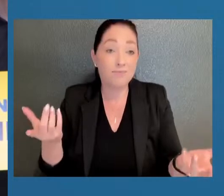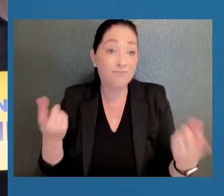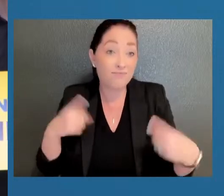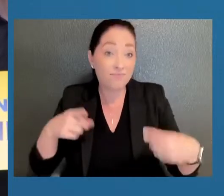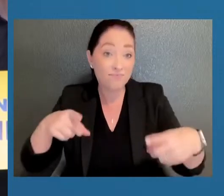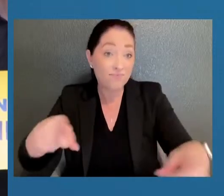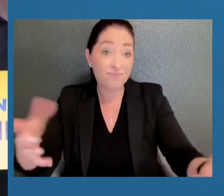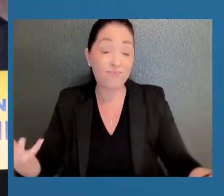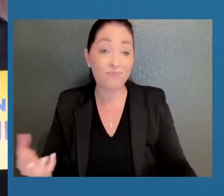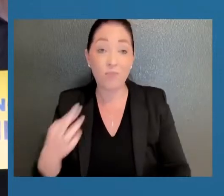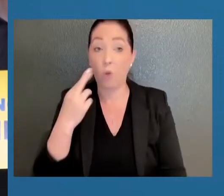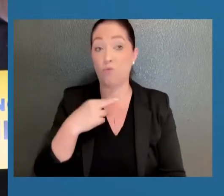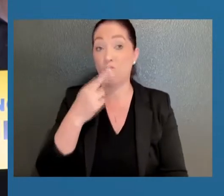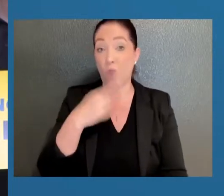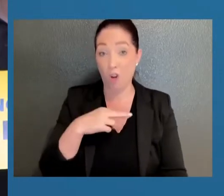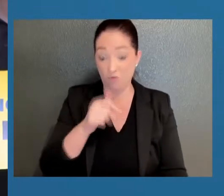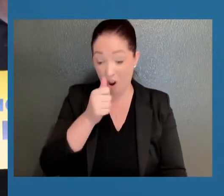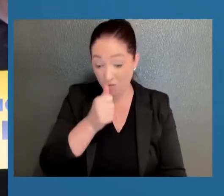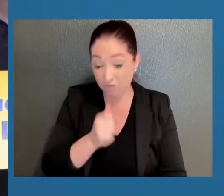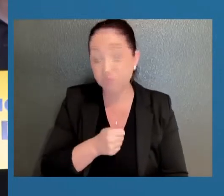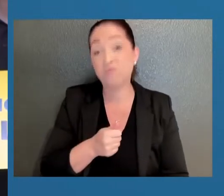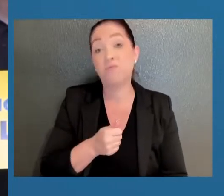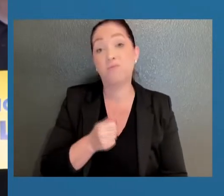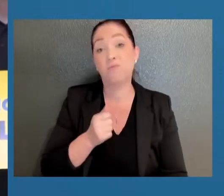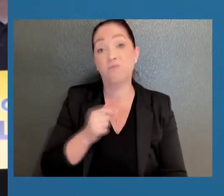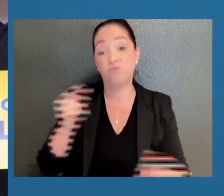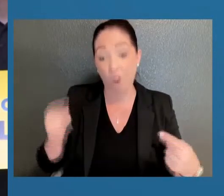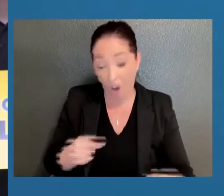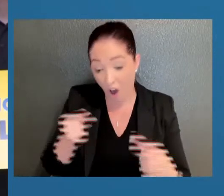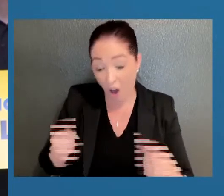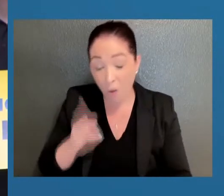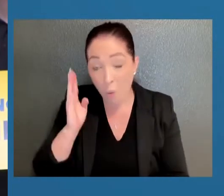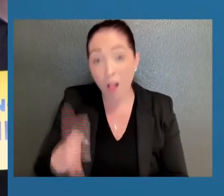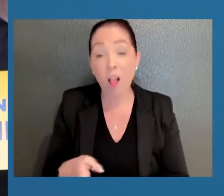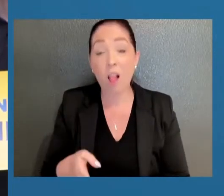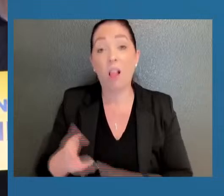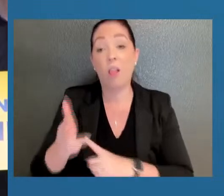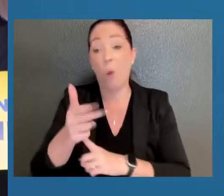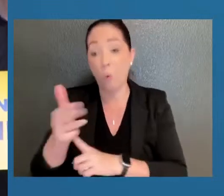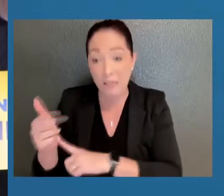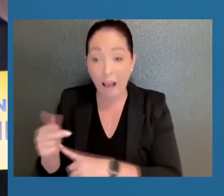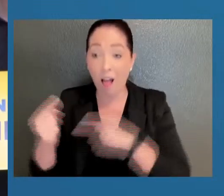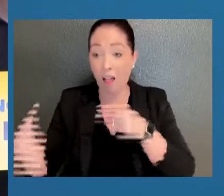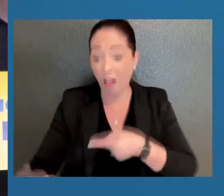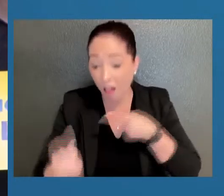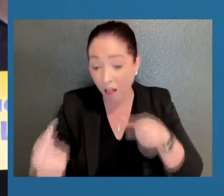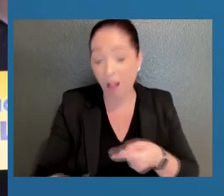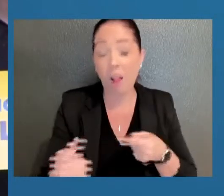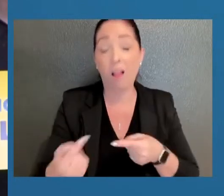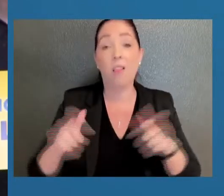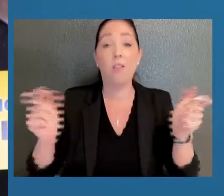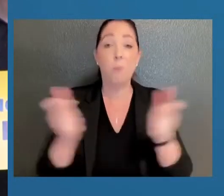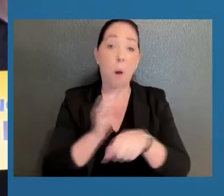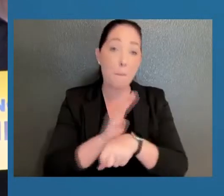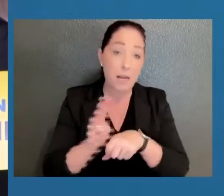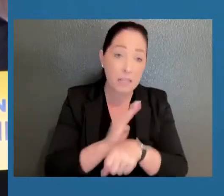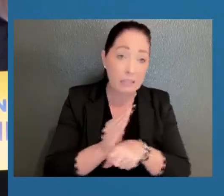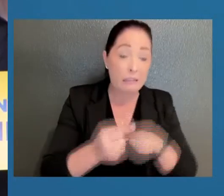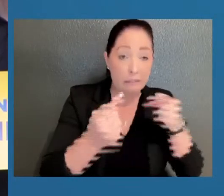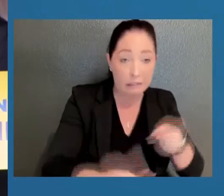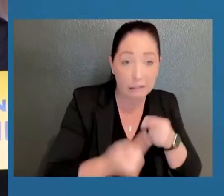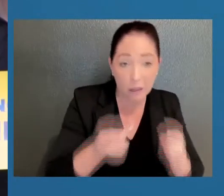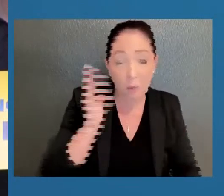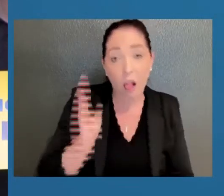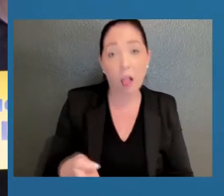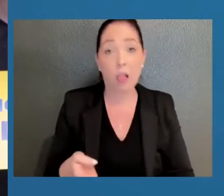going to be hurting, our hotels, small businesses. But, you know, when I look at these groceries next to me,